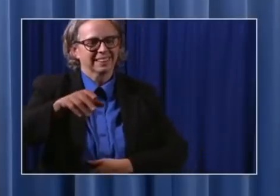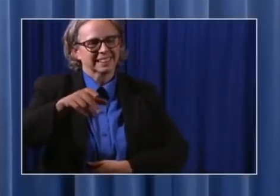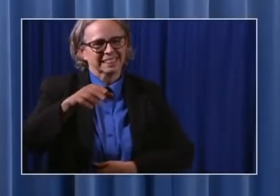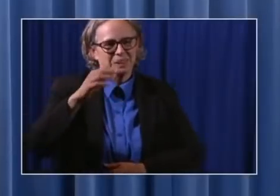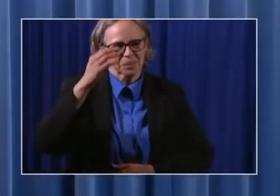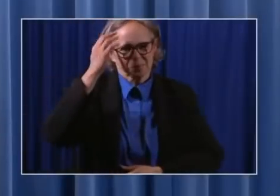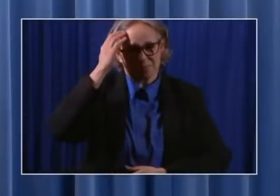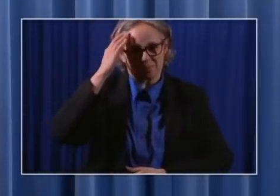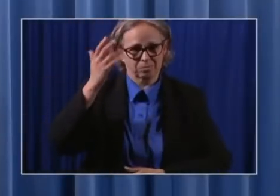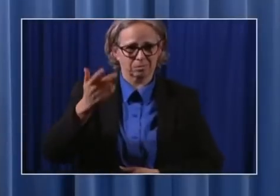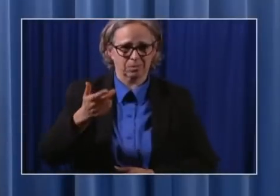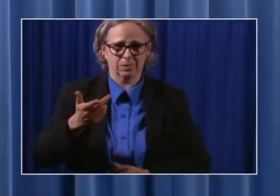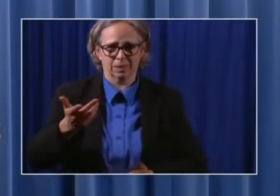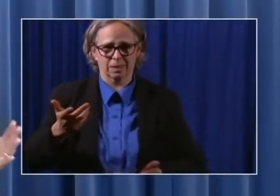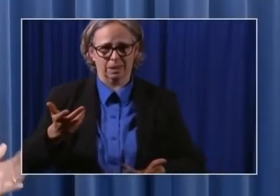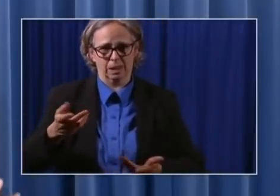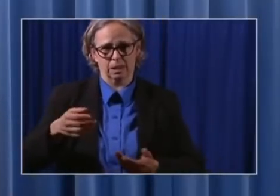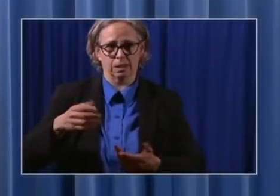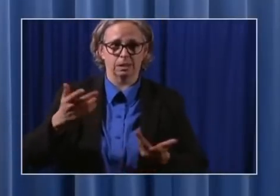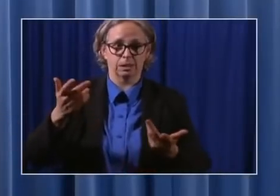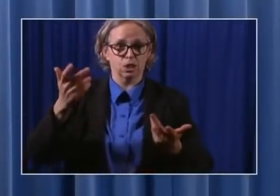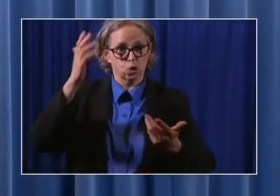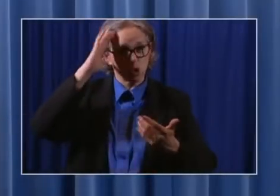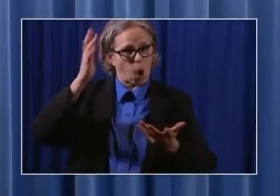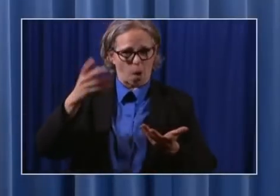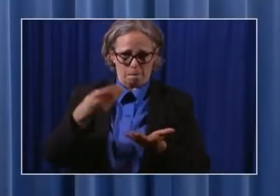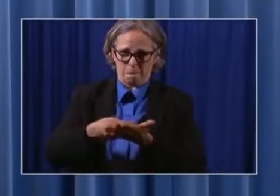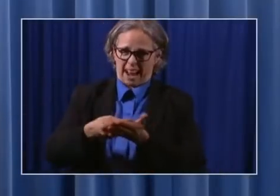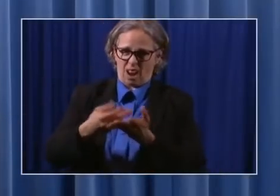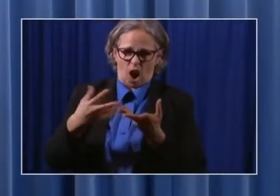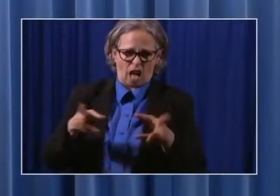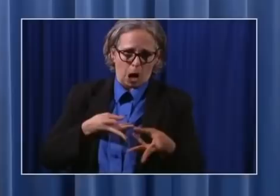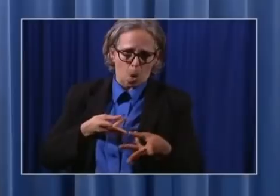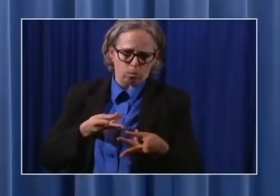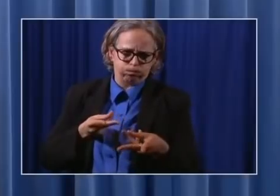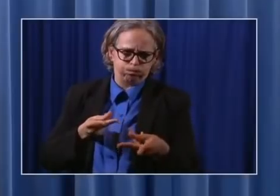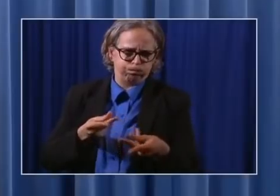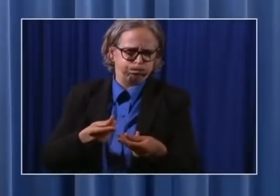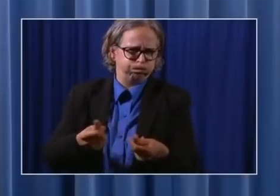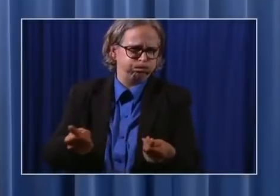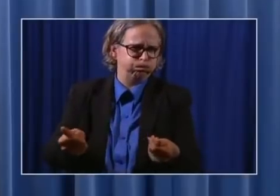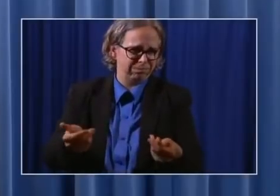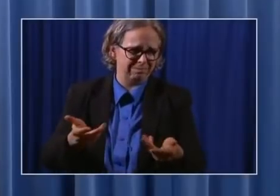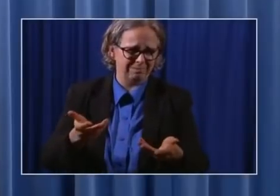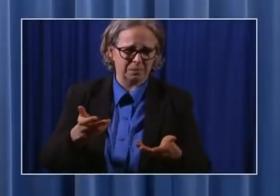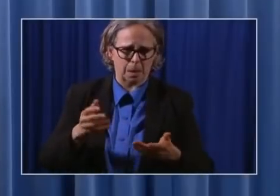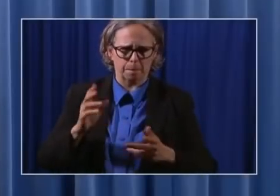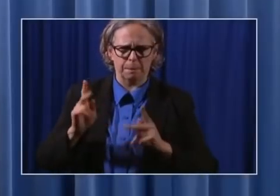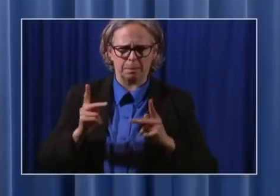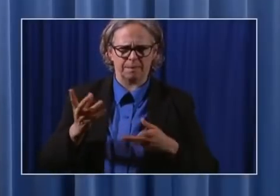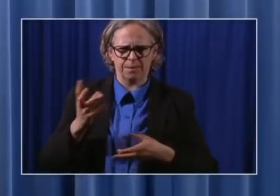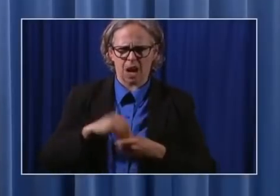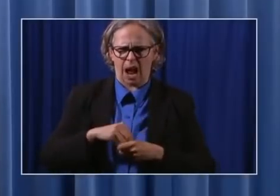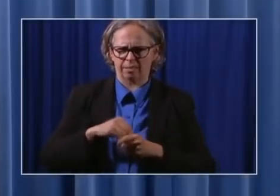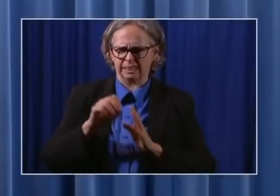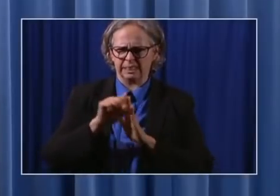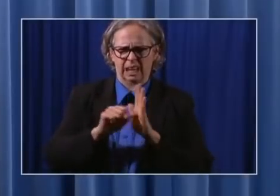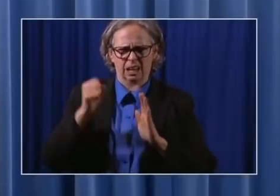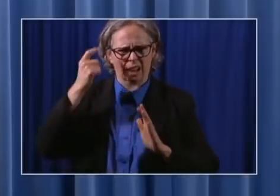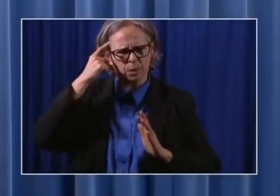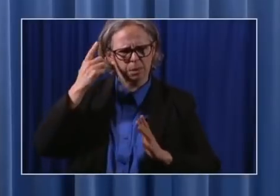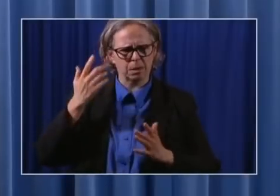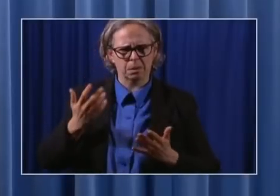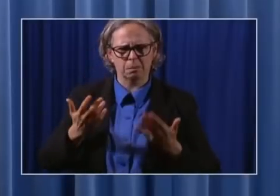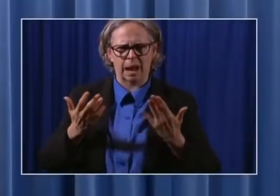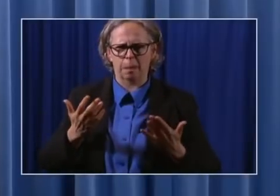Everyone around Capitol Square, at least, probably had a pretty good suspicion about where that money was coming from. But no